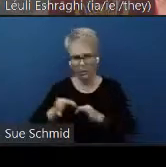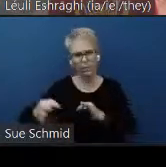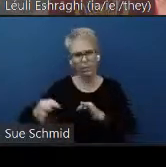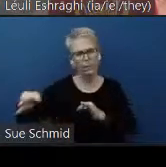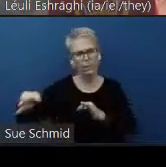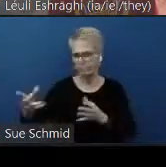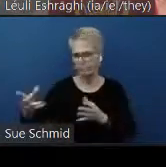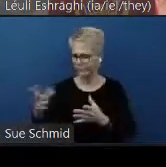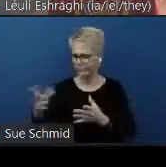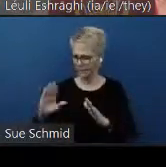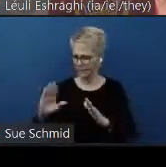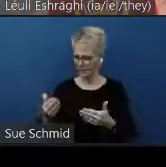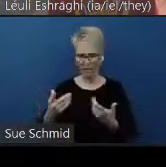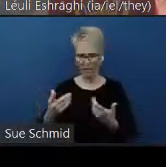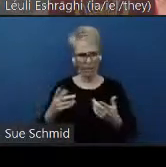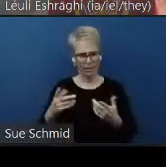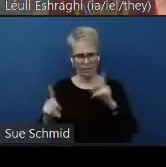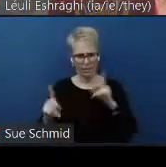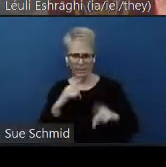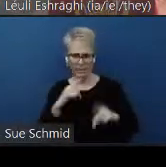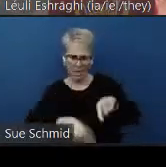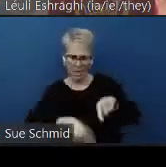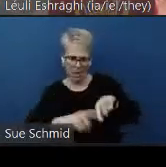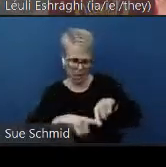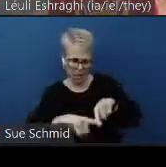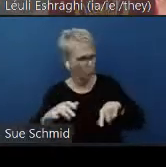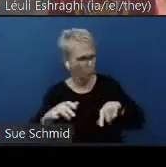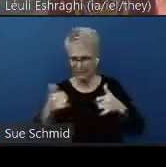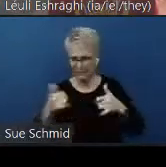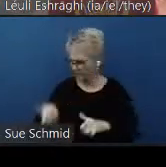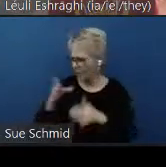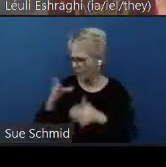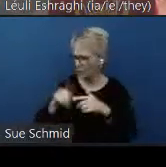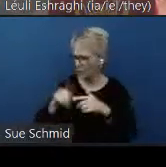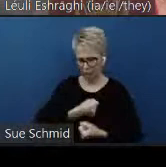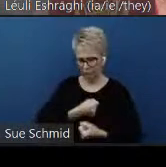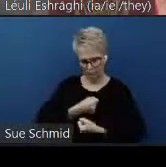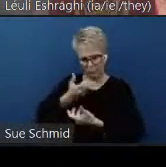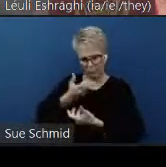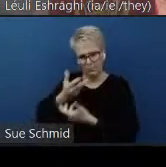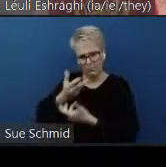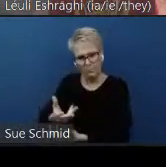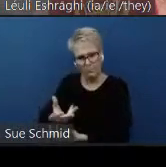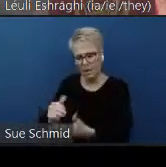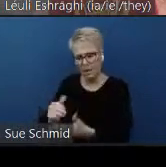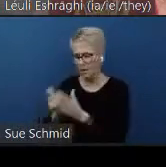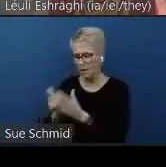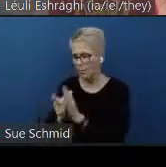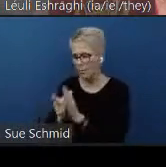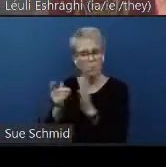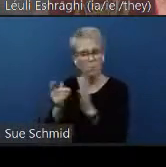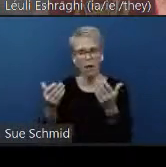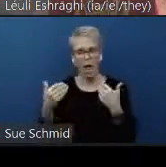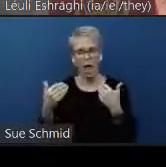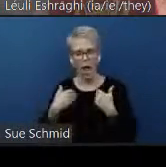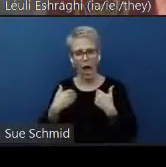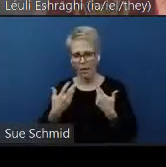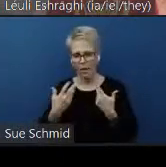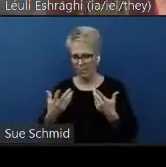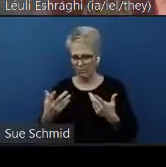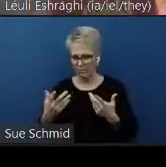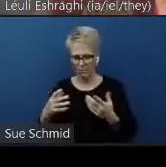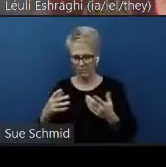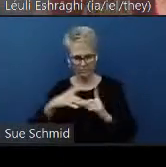Despite odds, we still find ways to self-articulate. In a moment where there is ongoing, devastating